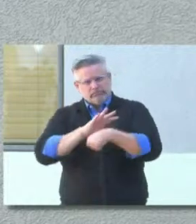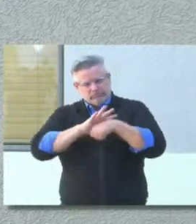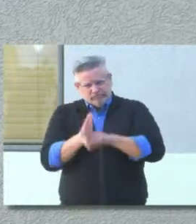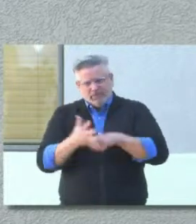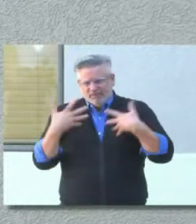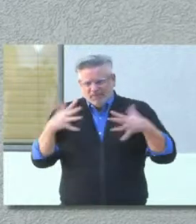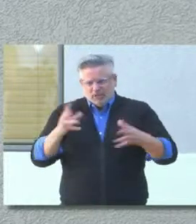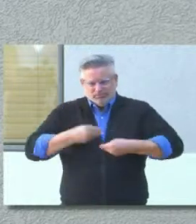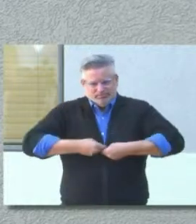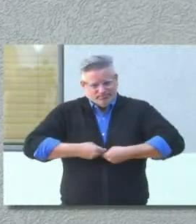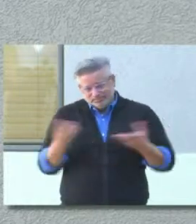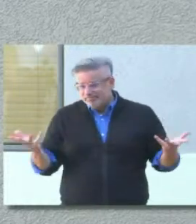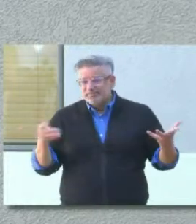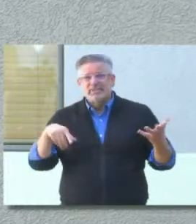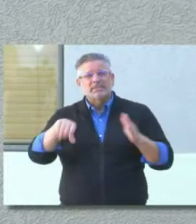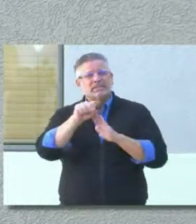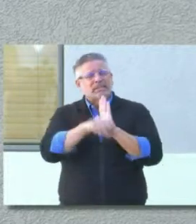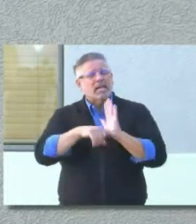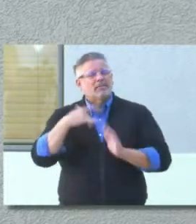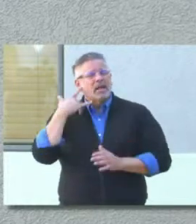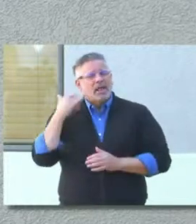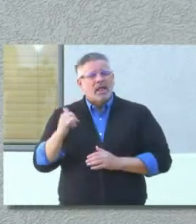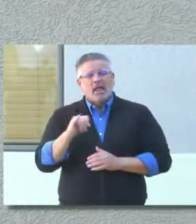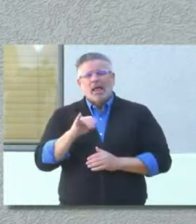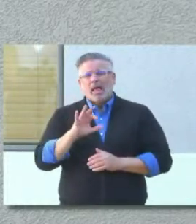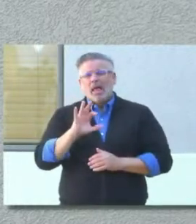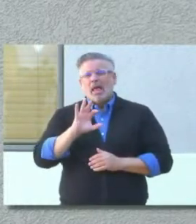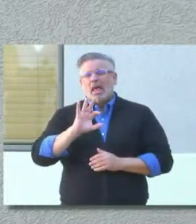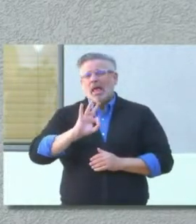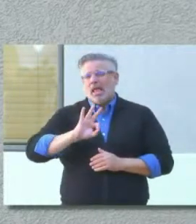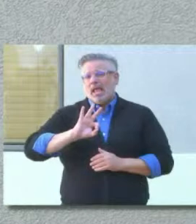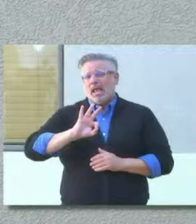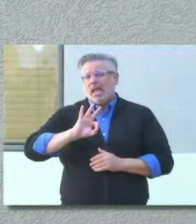been administered in the state of California.